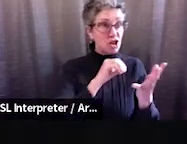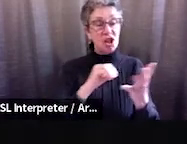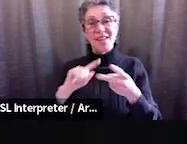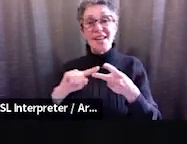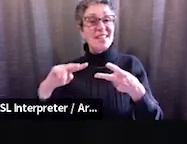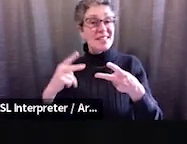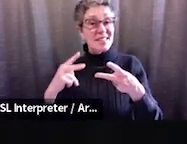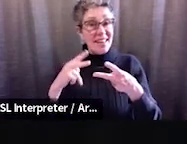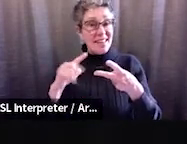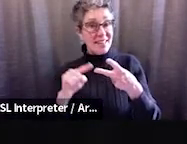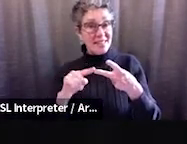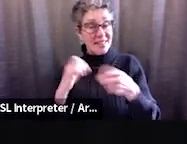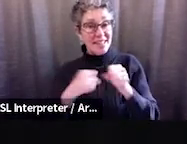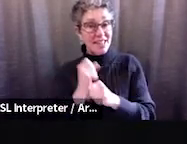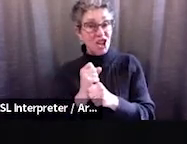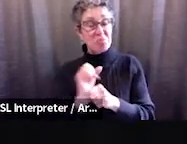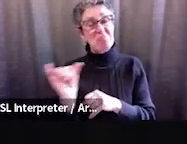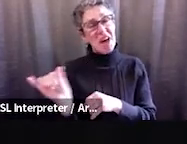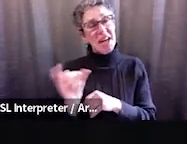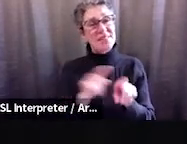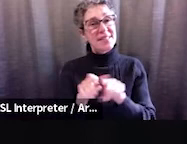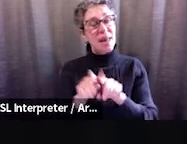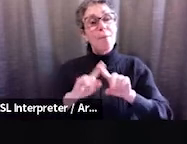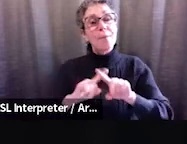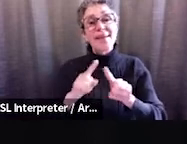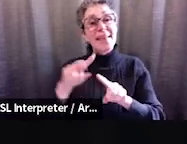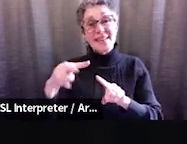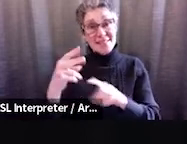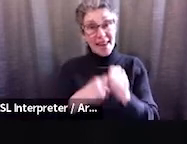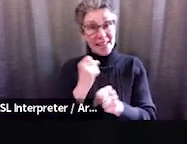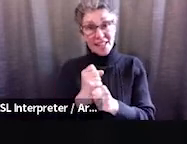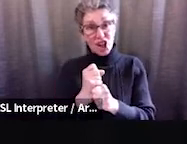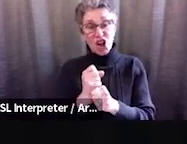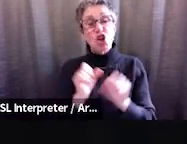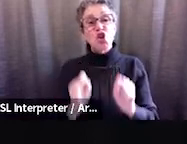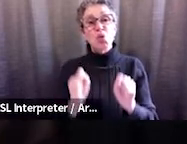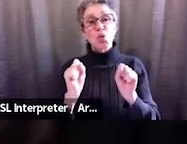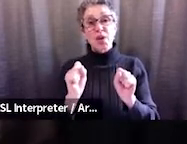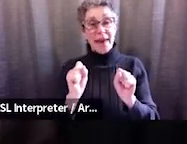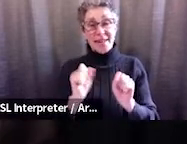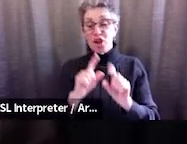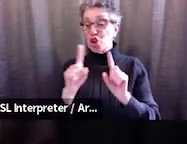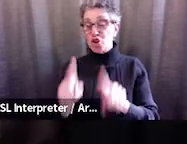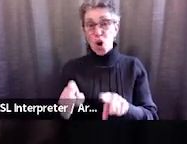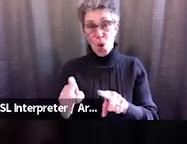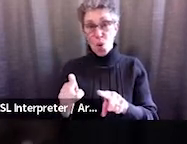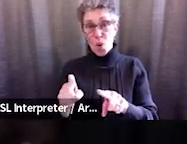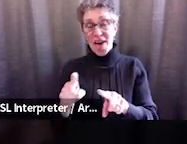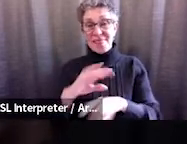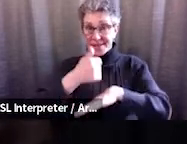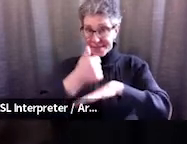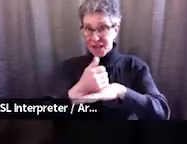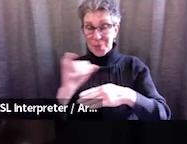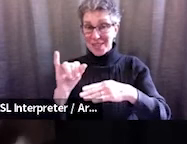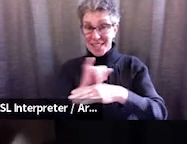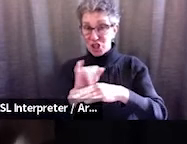lot of the same, but they give you an internship. They get you an internship at a place where you had told them about what you were passionate